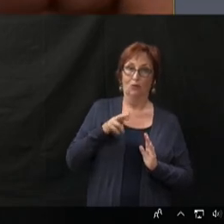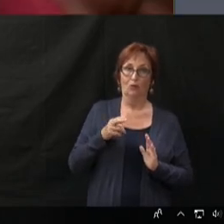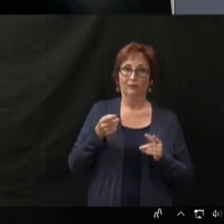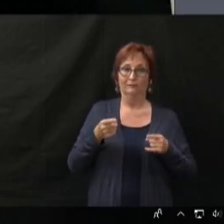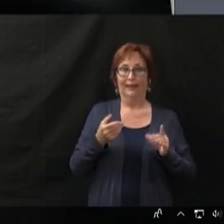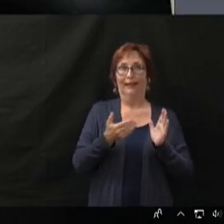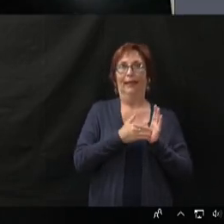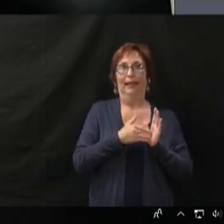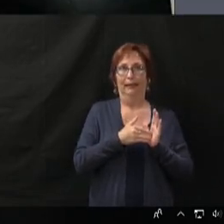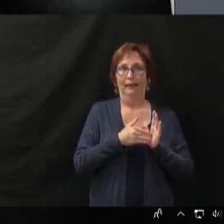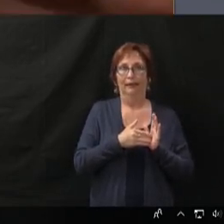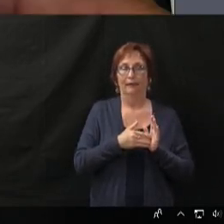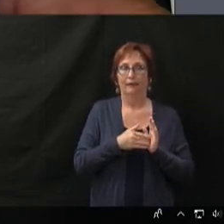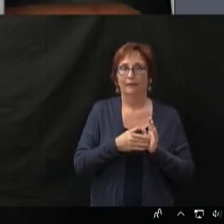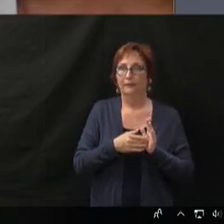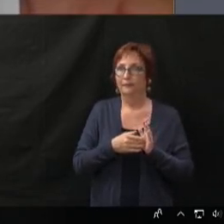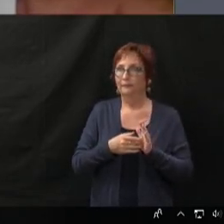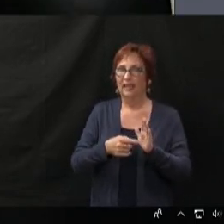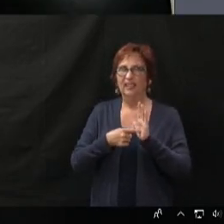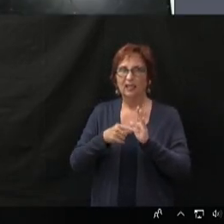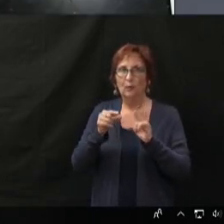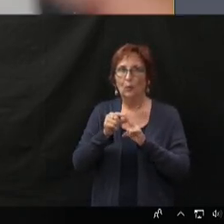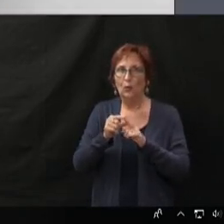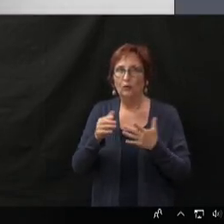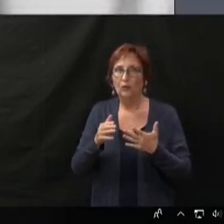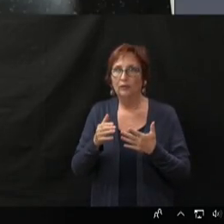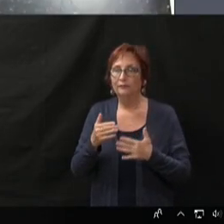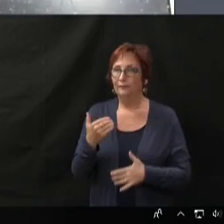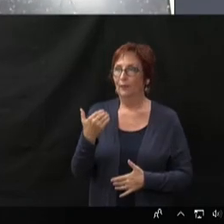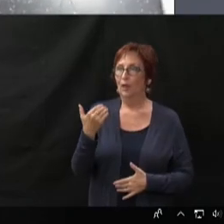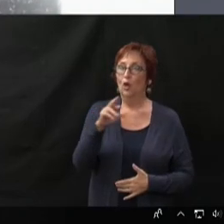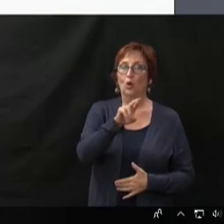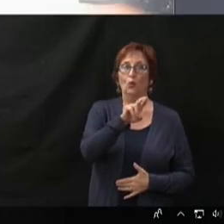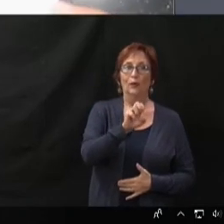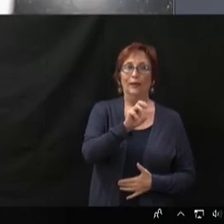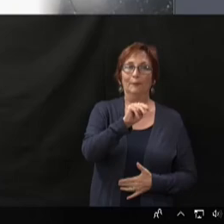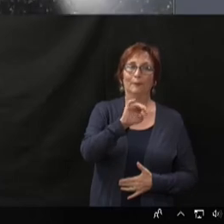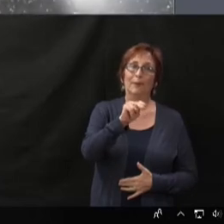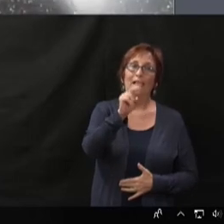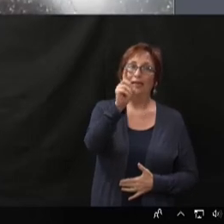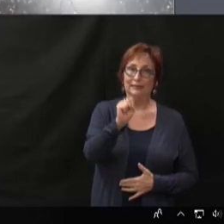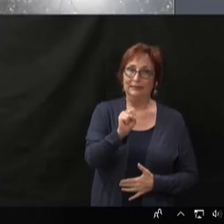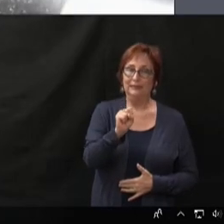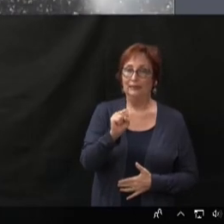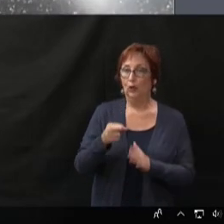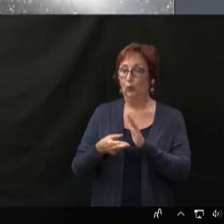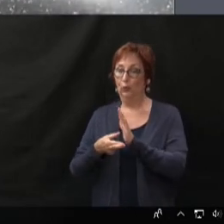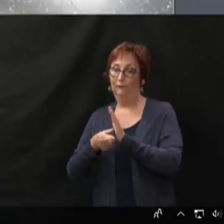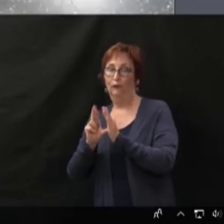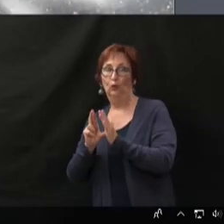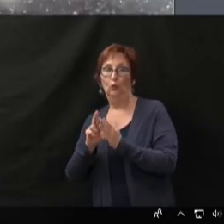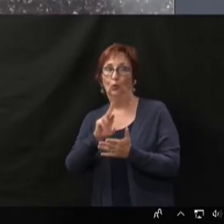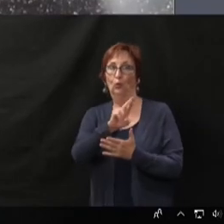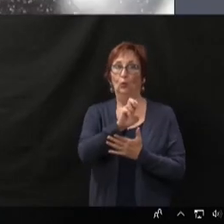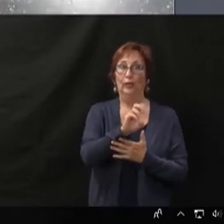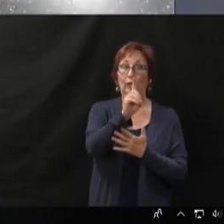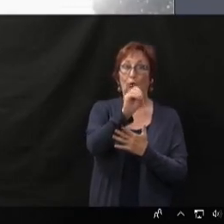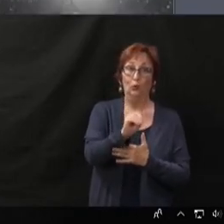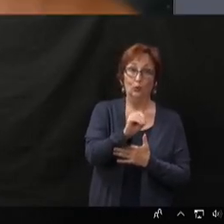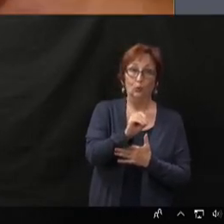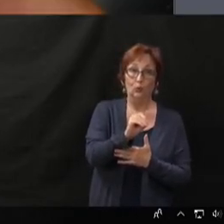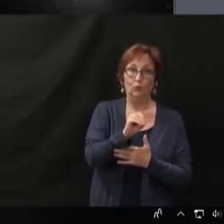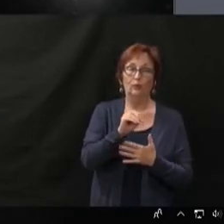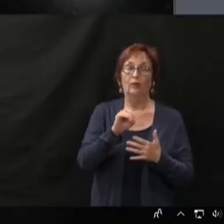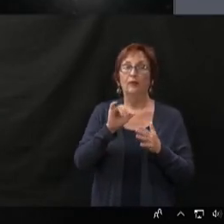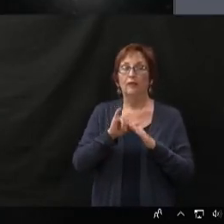Go ahead and give me an example word. Remind. Remind. Review. Redo. Redo. Okay? So that's